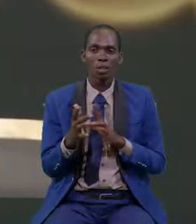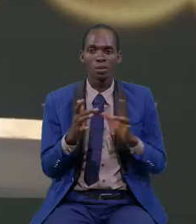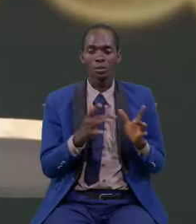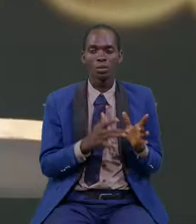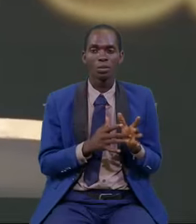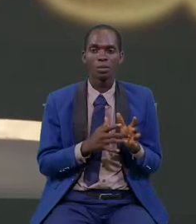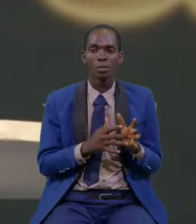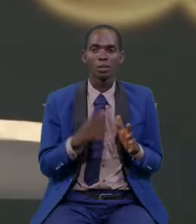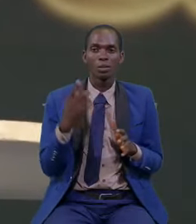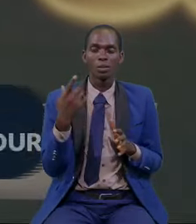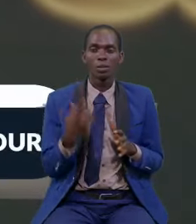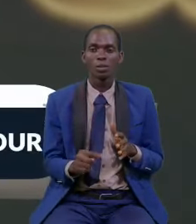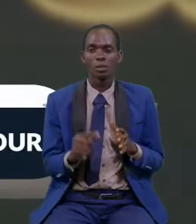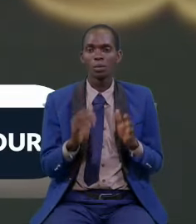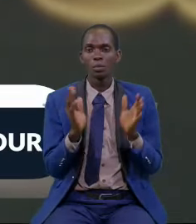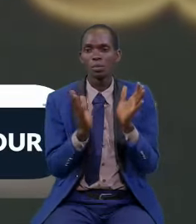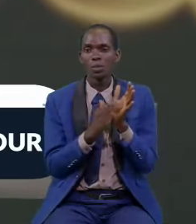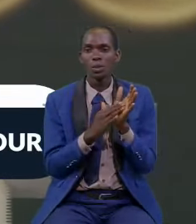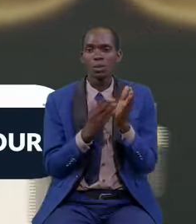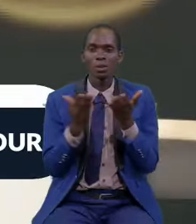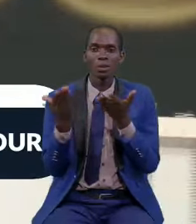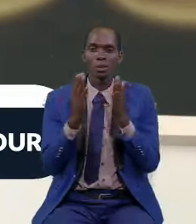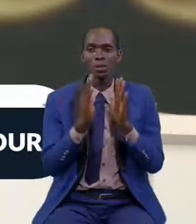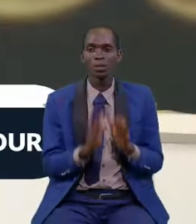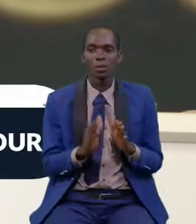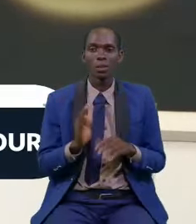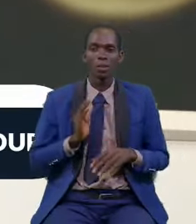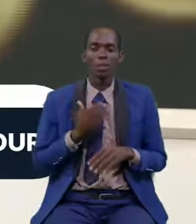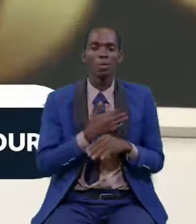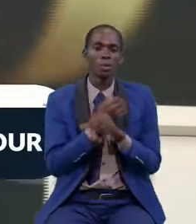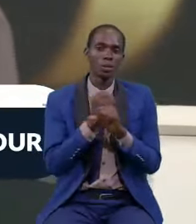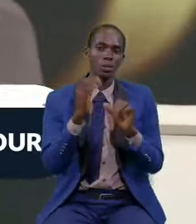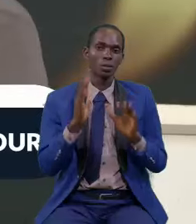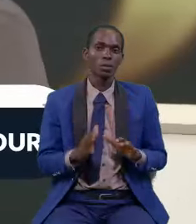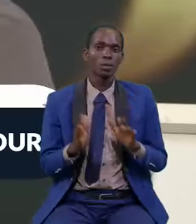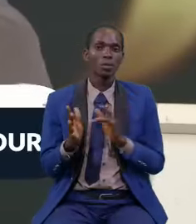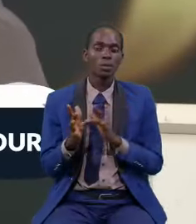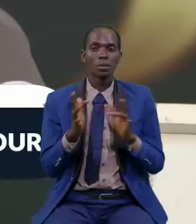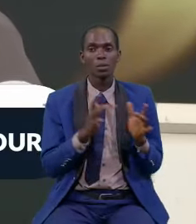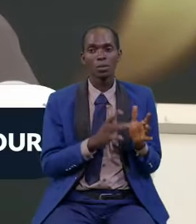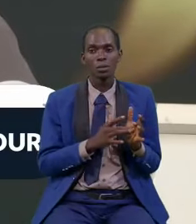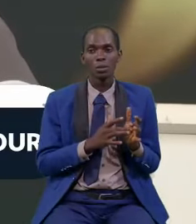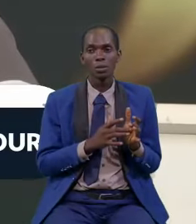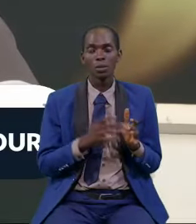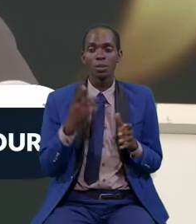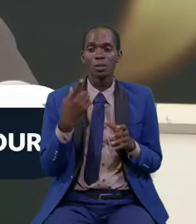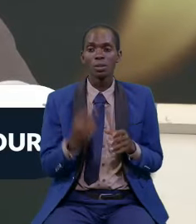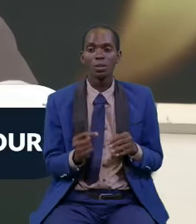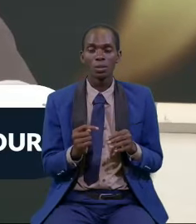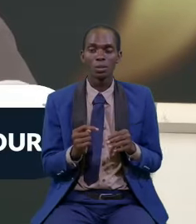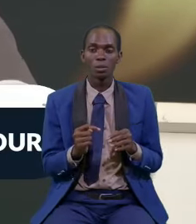exalted servant, our Savior. Jesus, the exalted